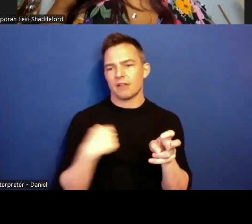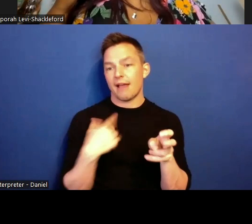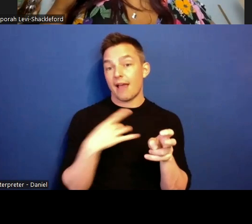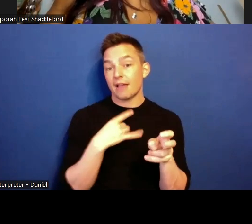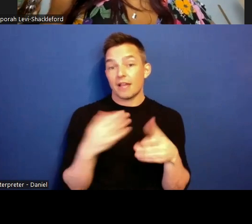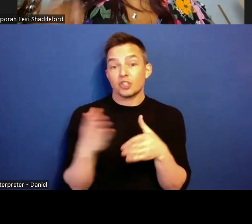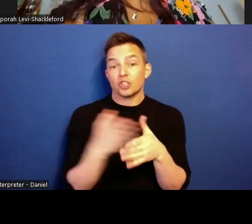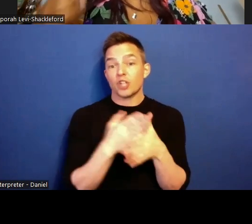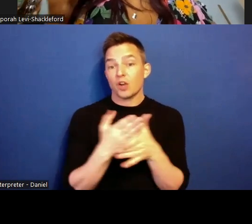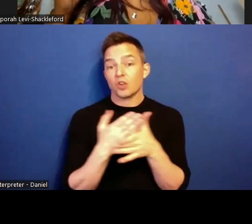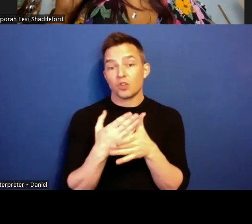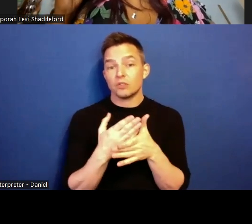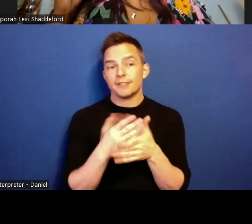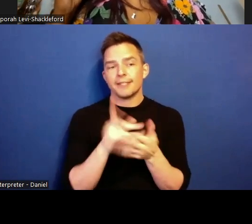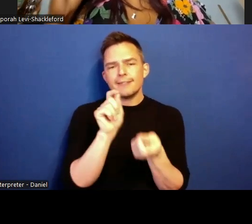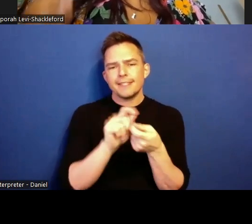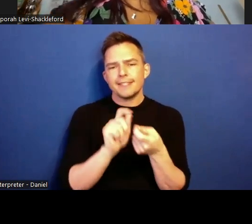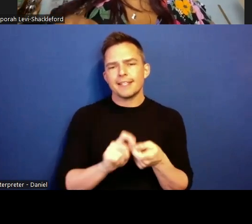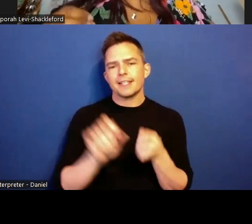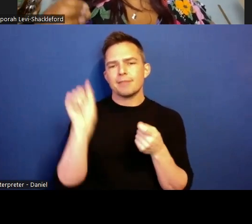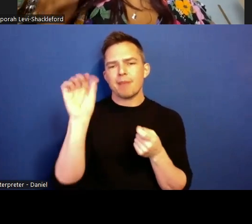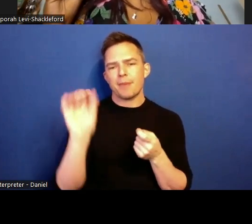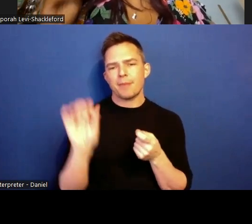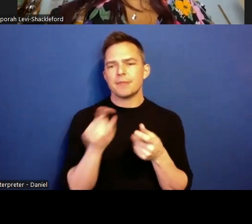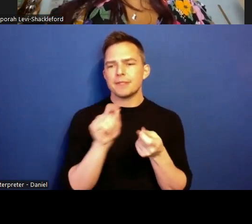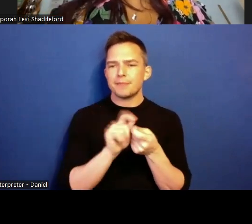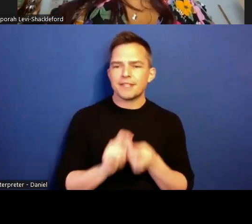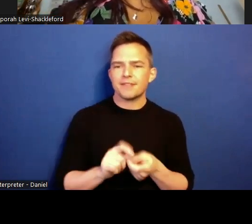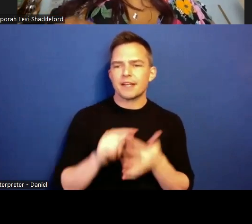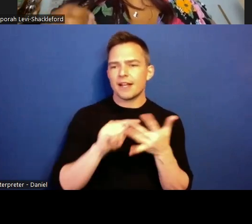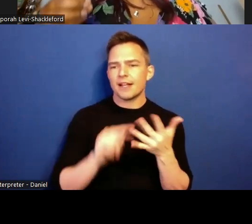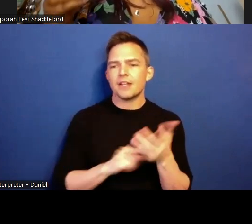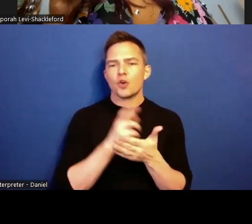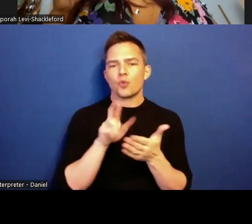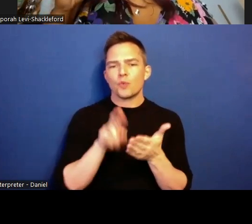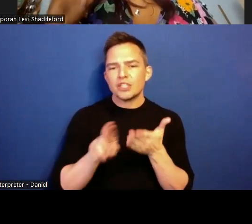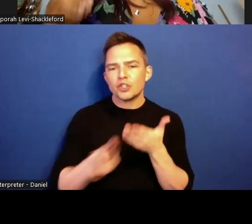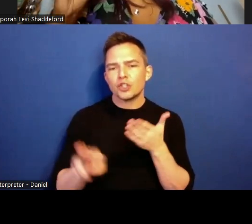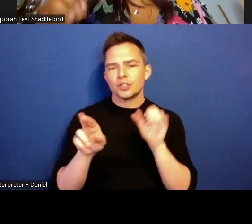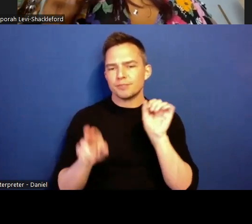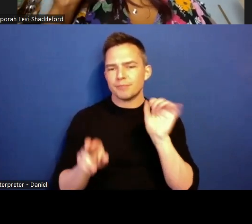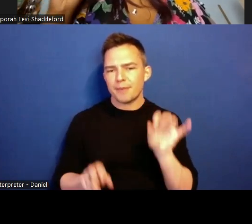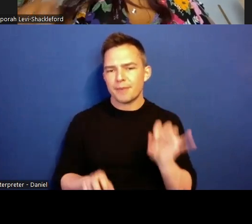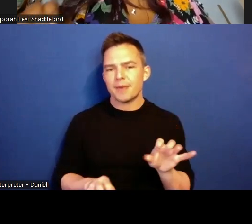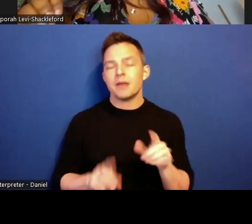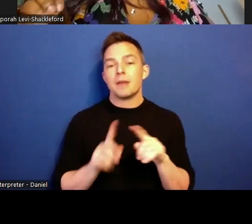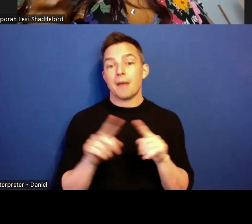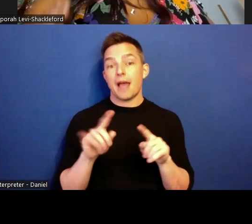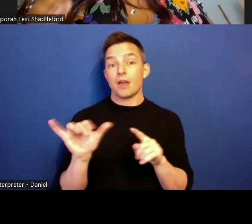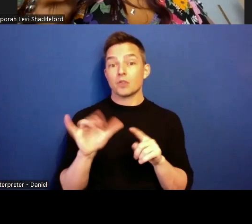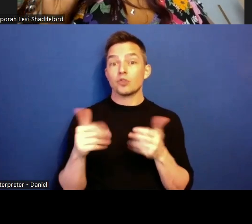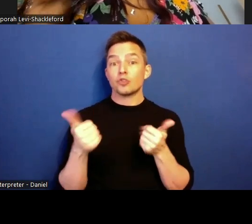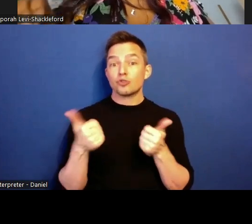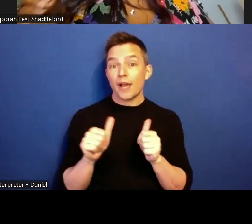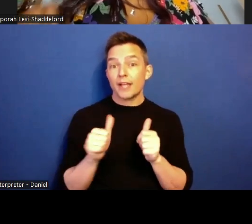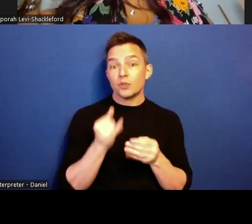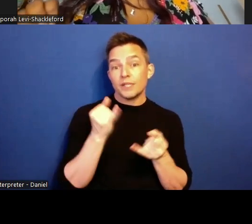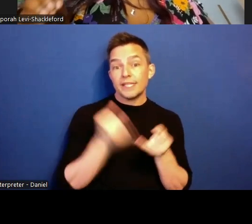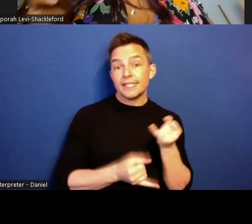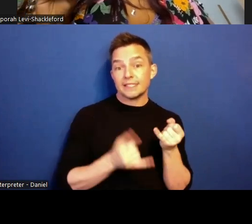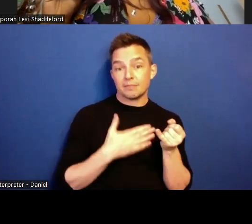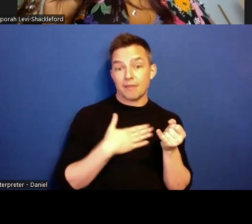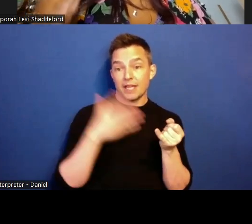share the details and the specifics and the research. But then I try to end my